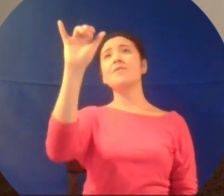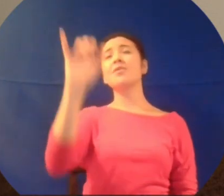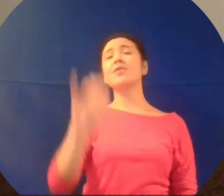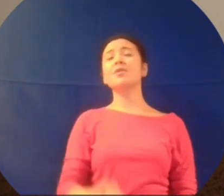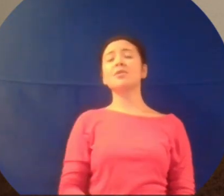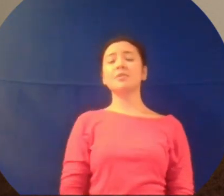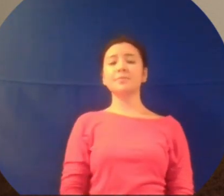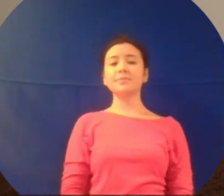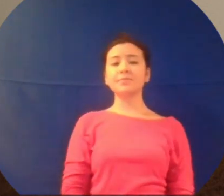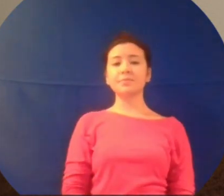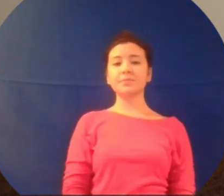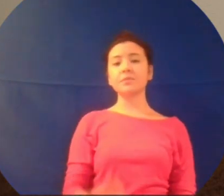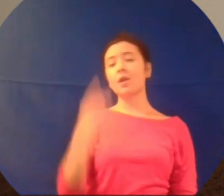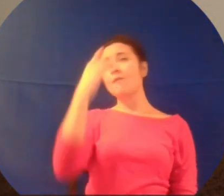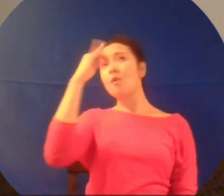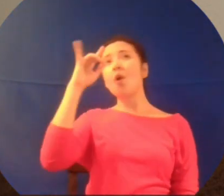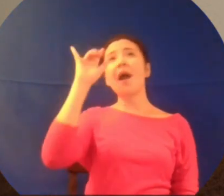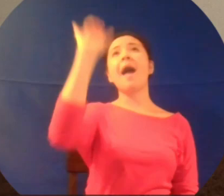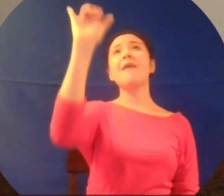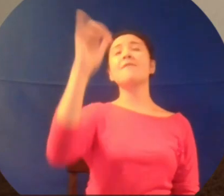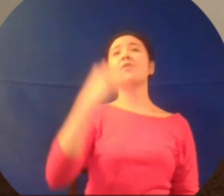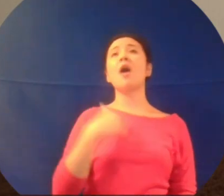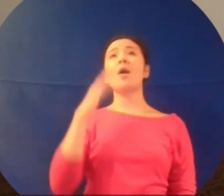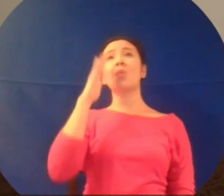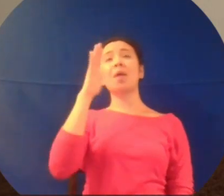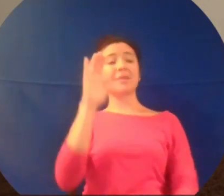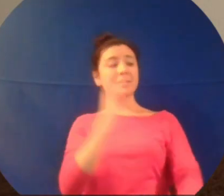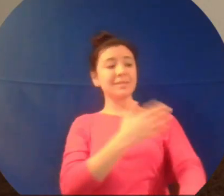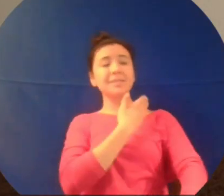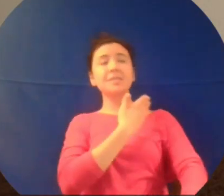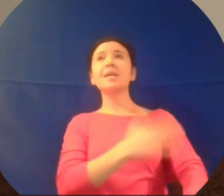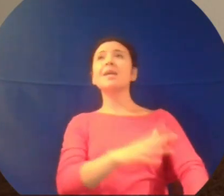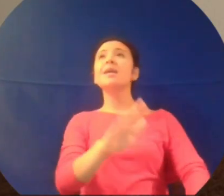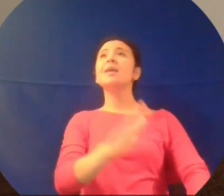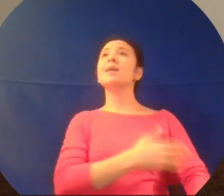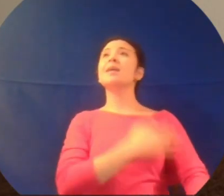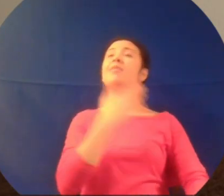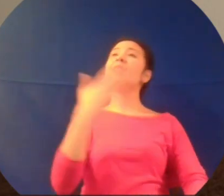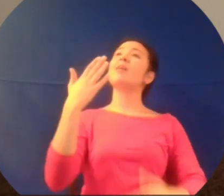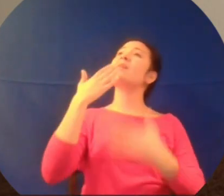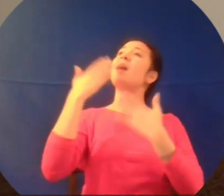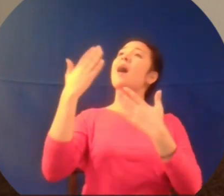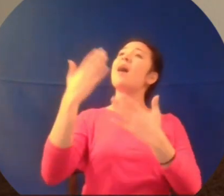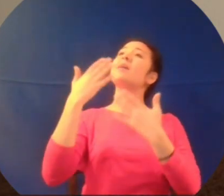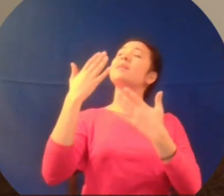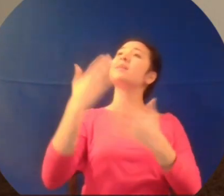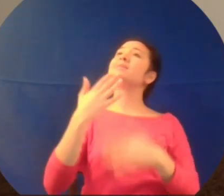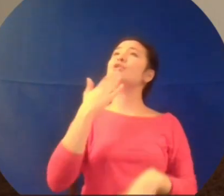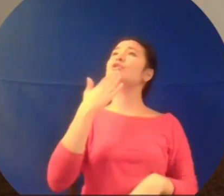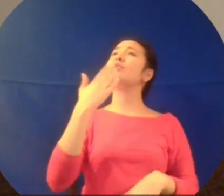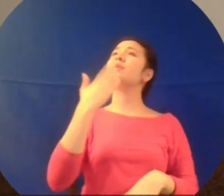Forever I will sing the goodness of the